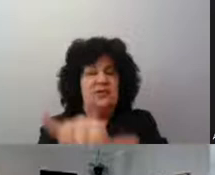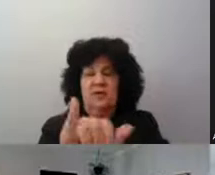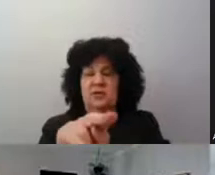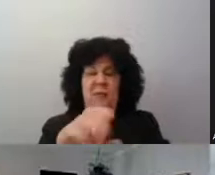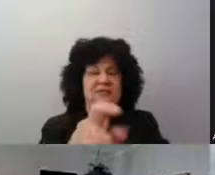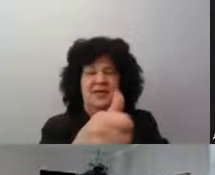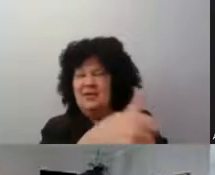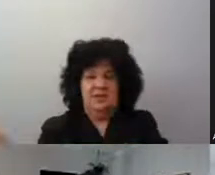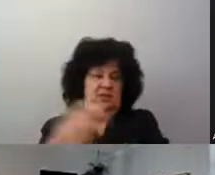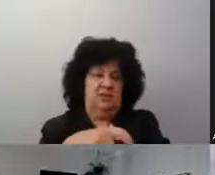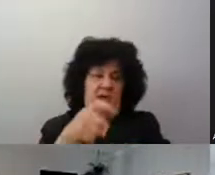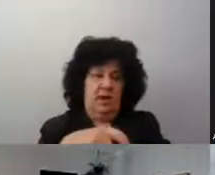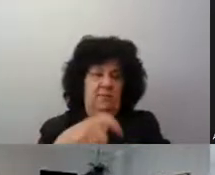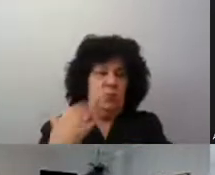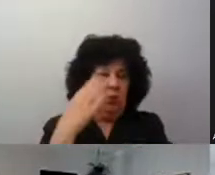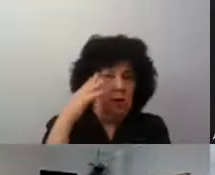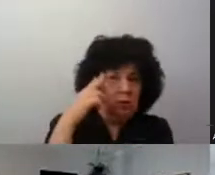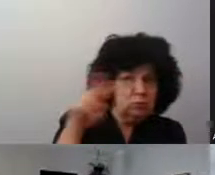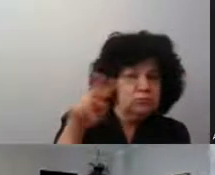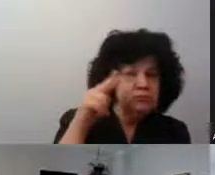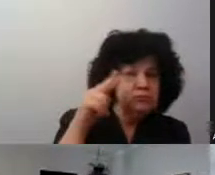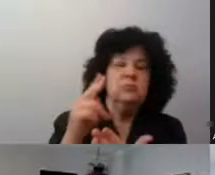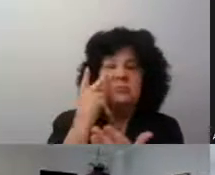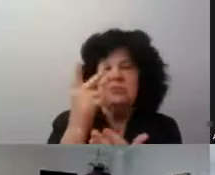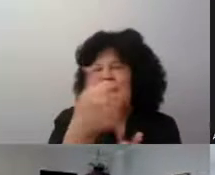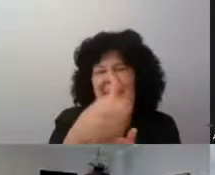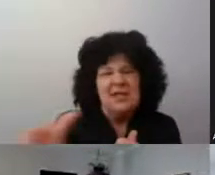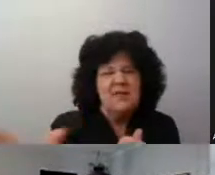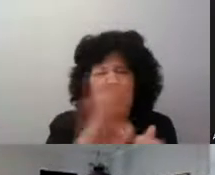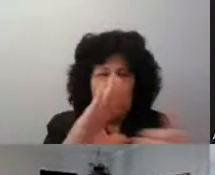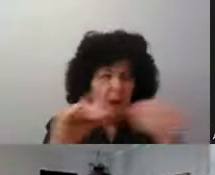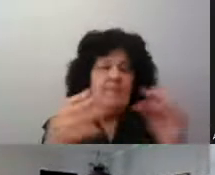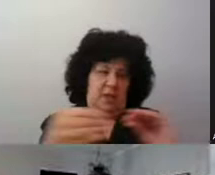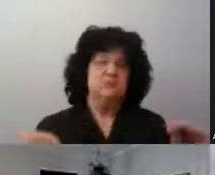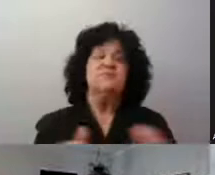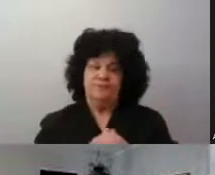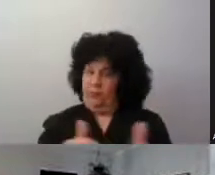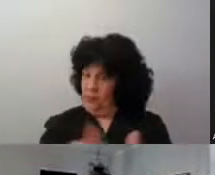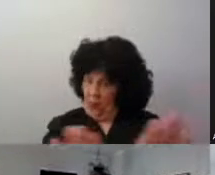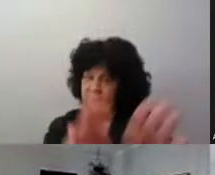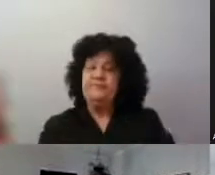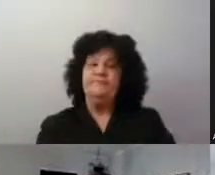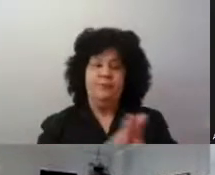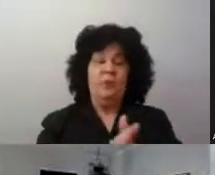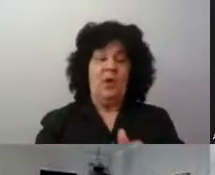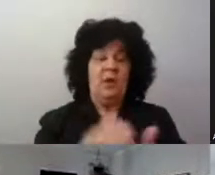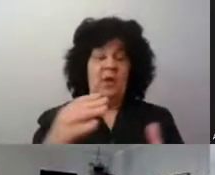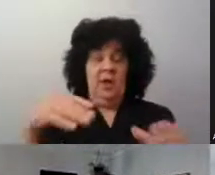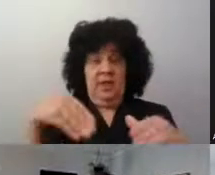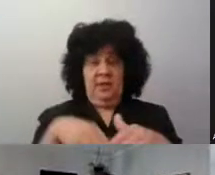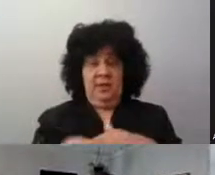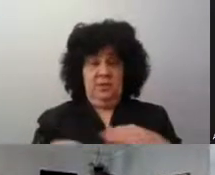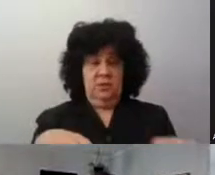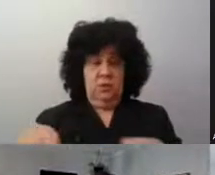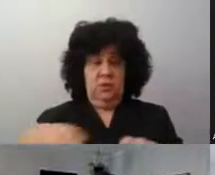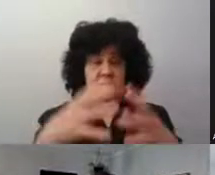will be glad to take a look and see if you're any comments that come in our way. We have been doing a great deal of just